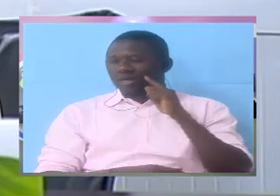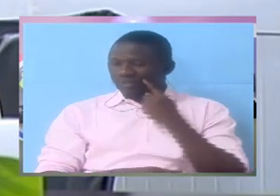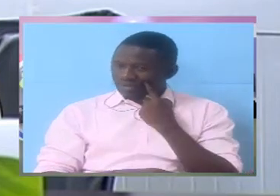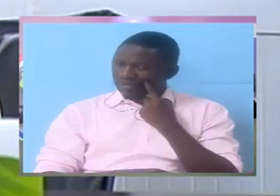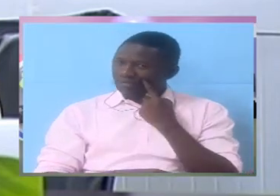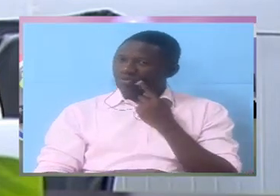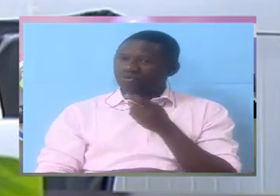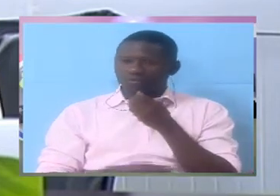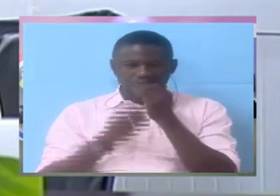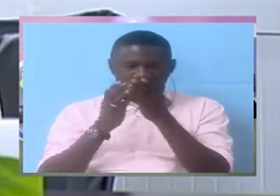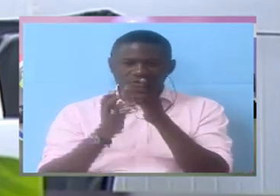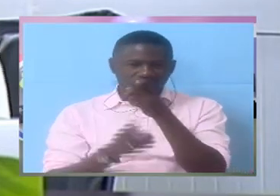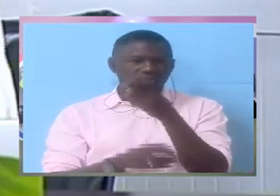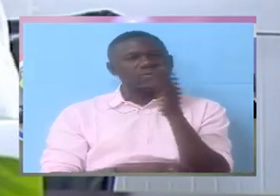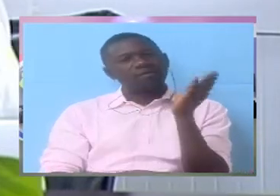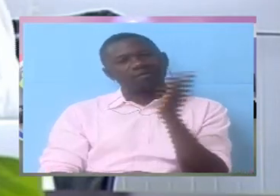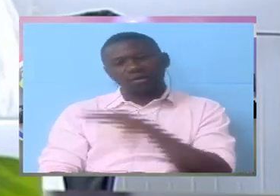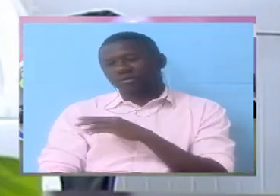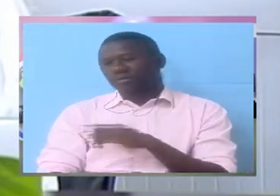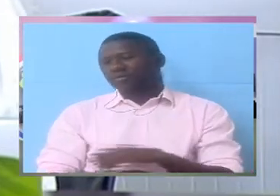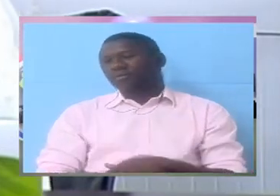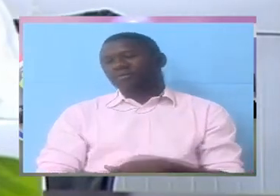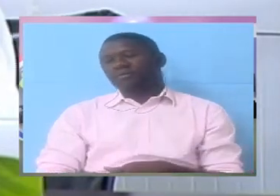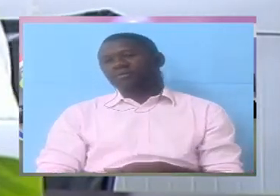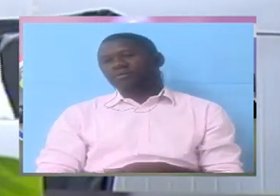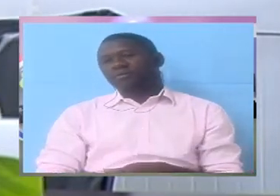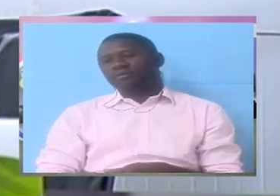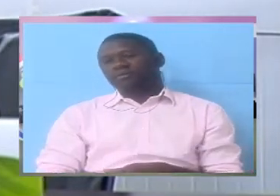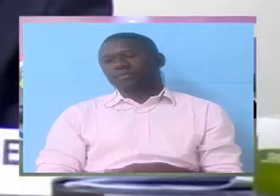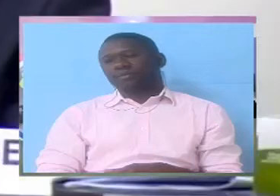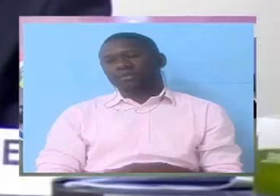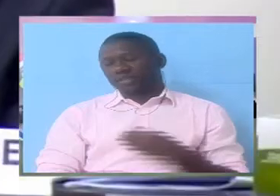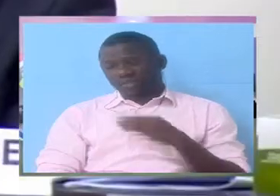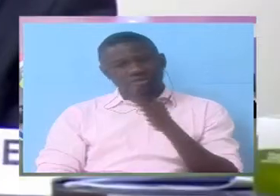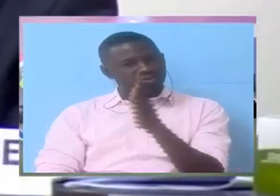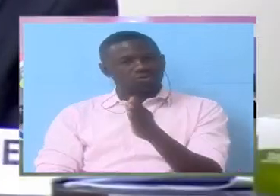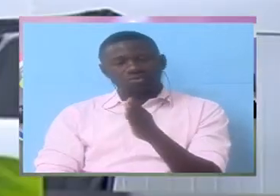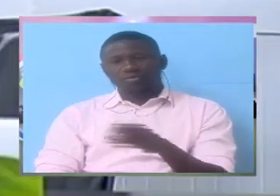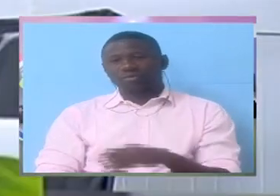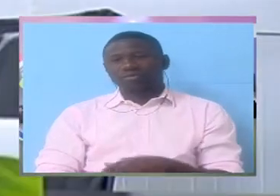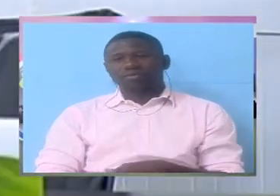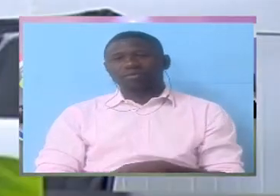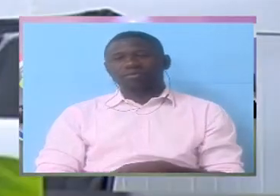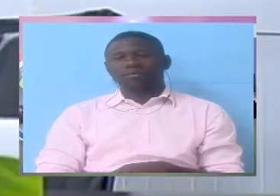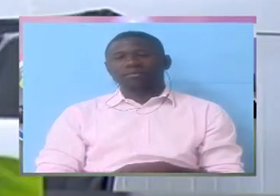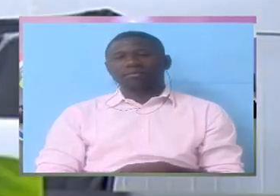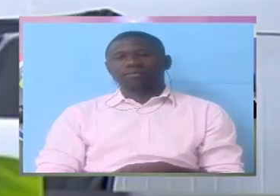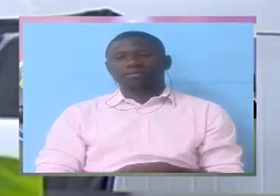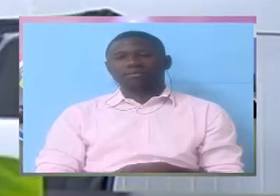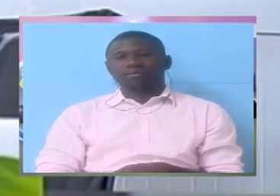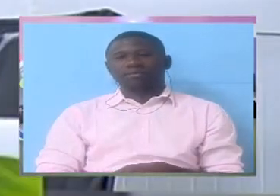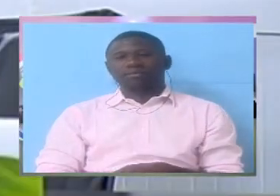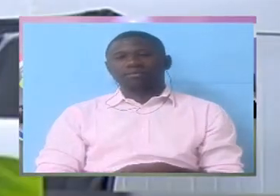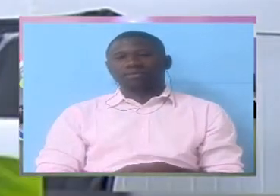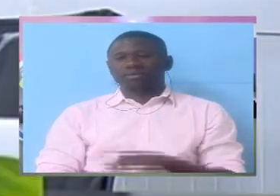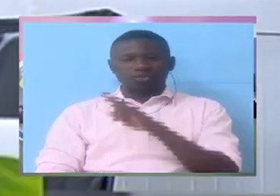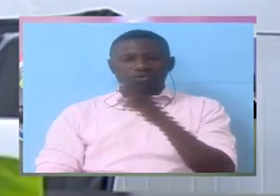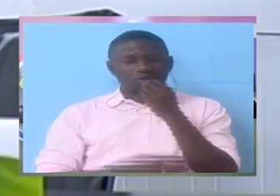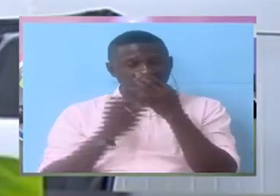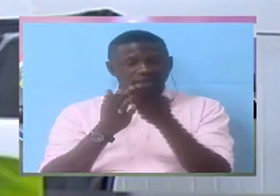lied. I am malole ronka fanya ko kuma solo. That's the truth, isn't it? You don't tell an elderly person you are